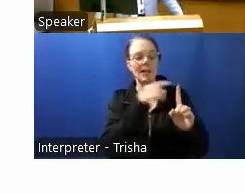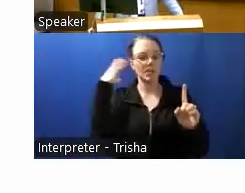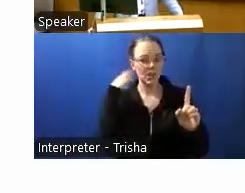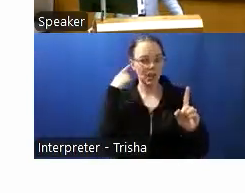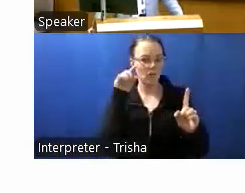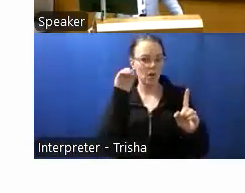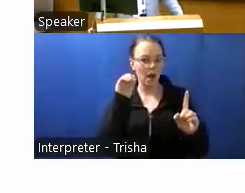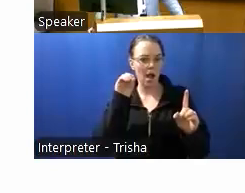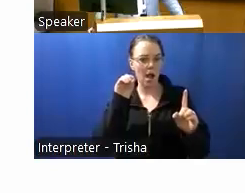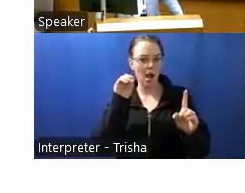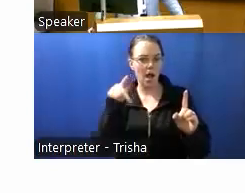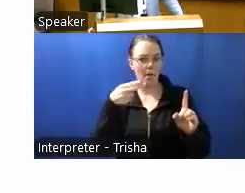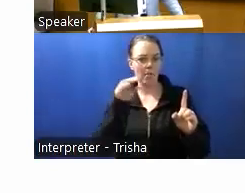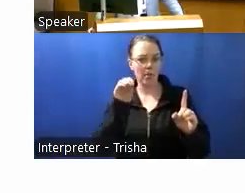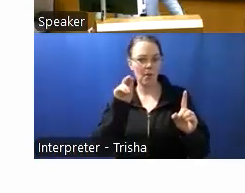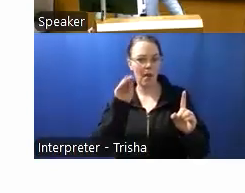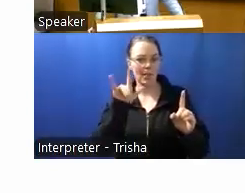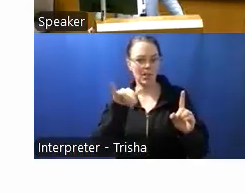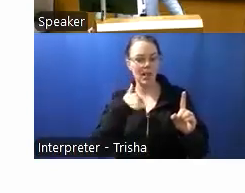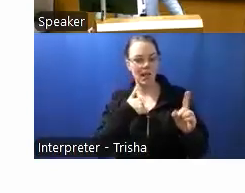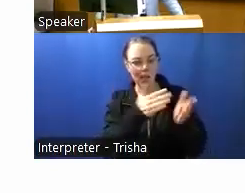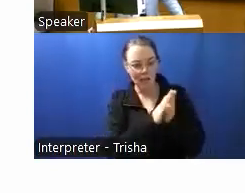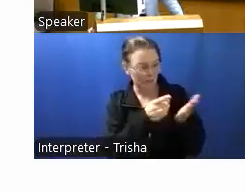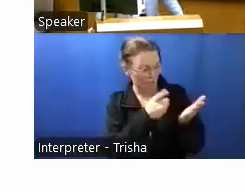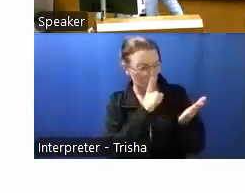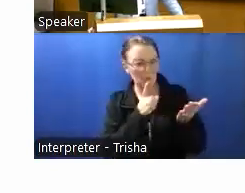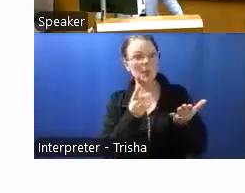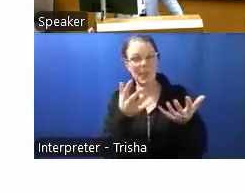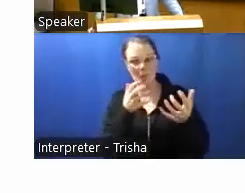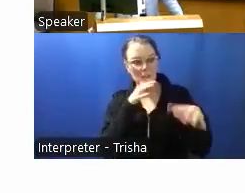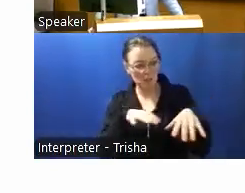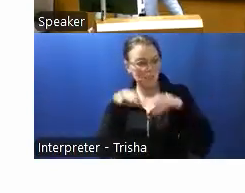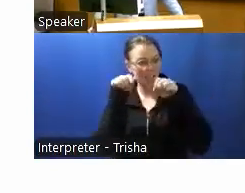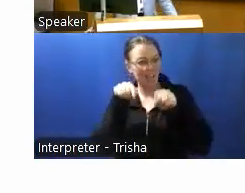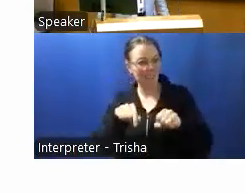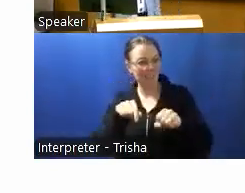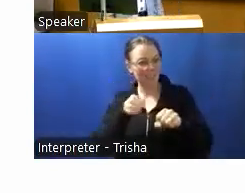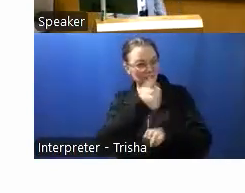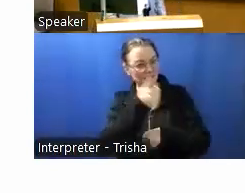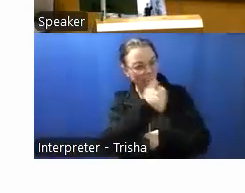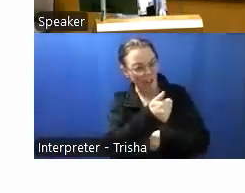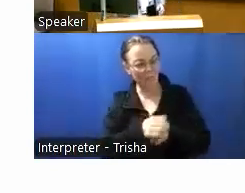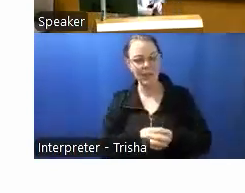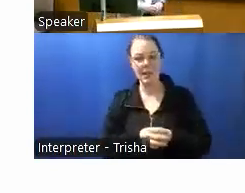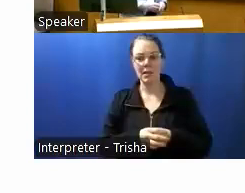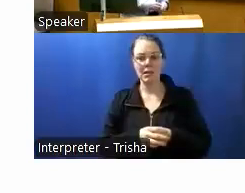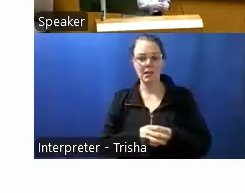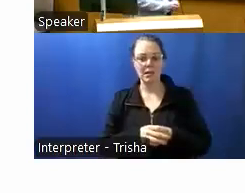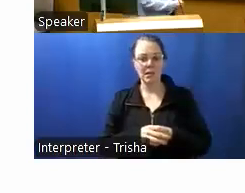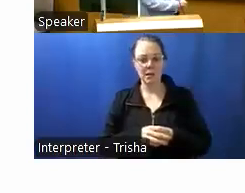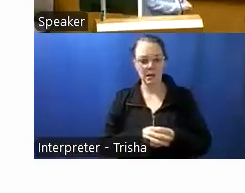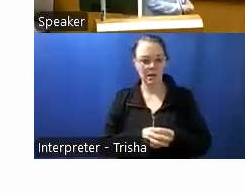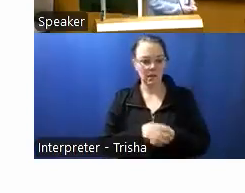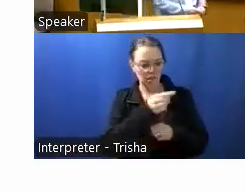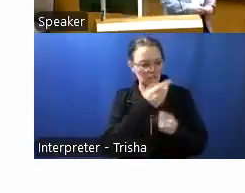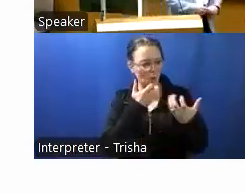ophthalmology, asking him, do you really want to take on this yourself? And, don't you want to assign